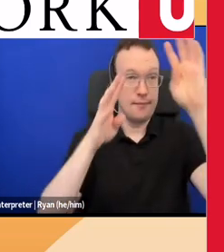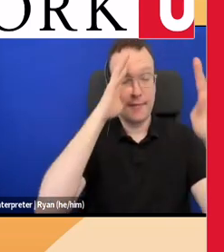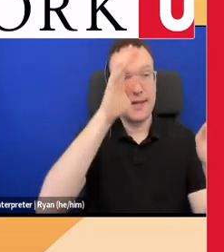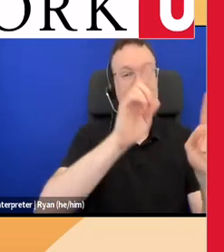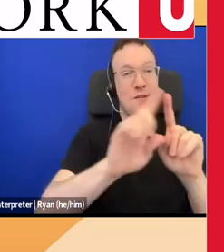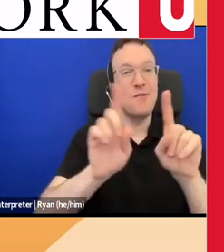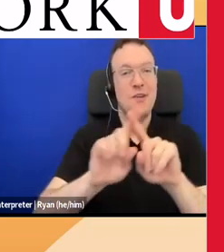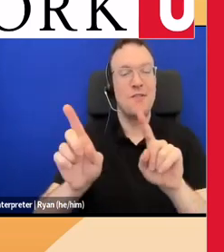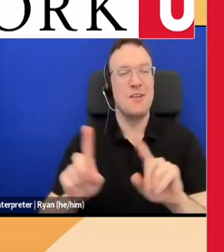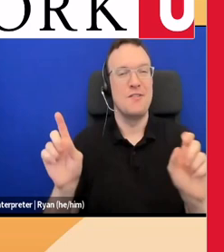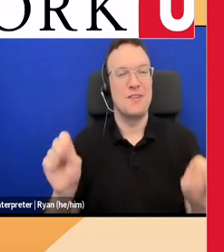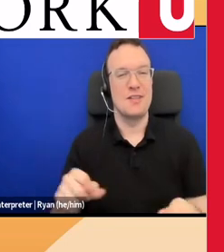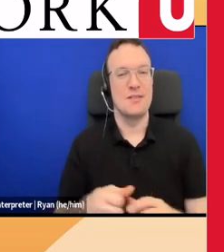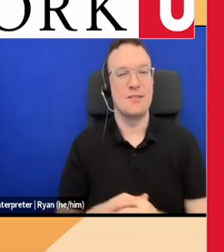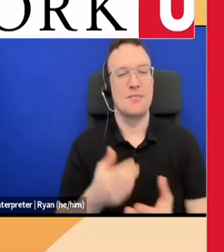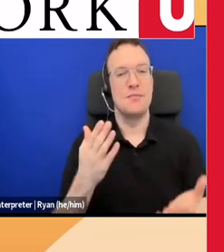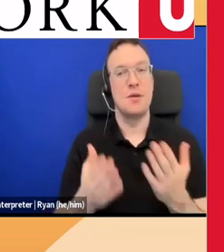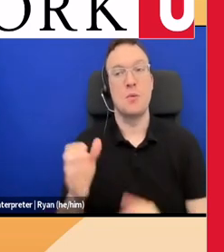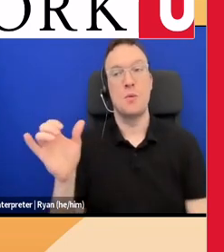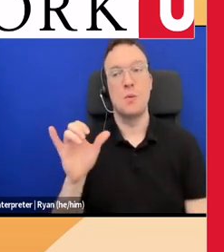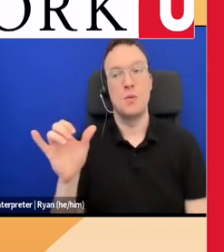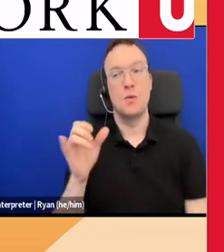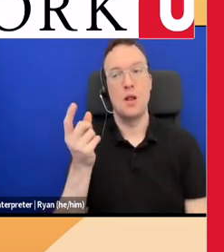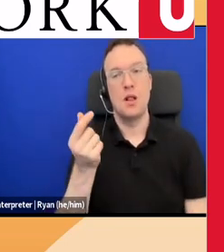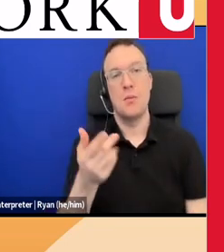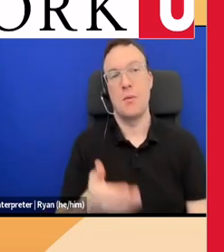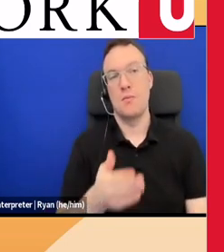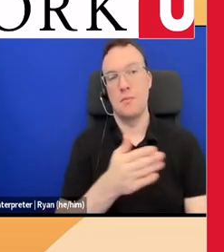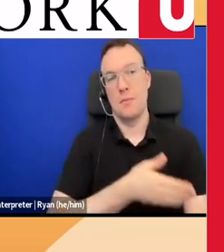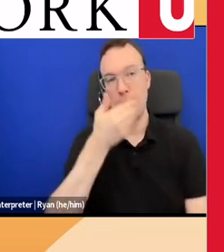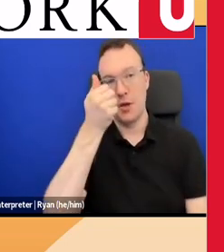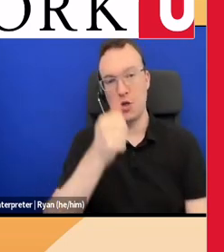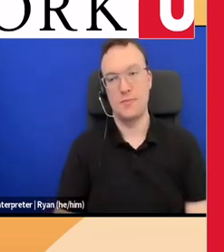differently, maybe even a little bit better.